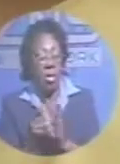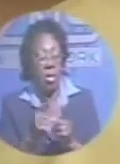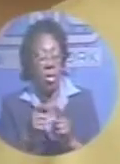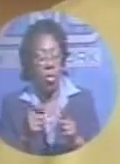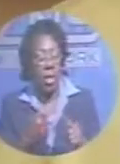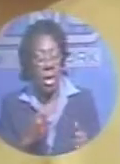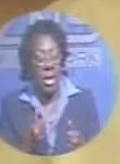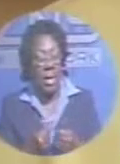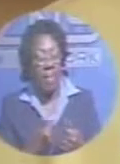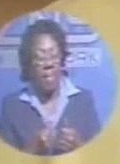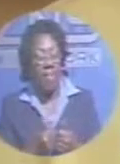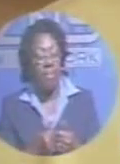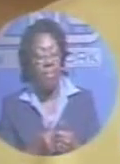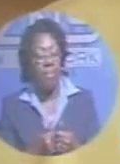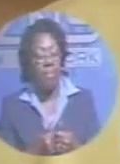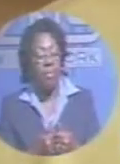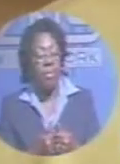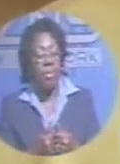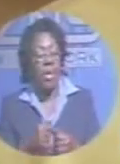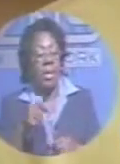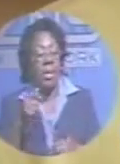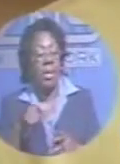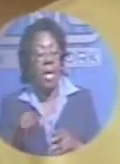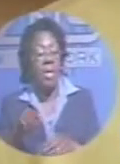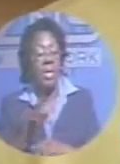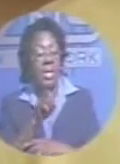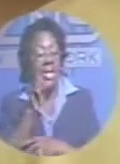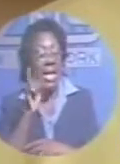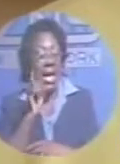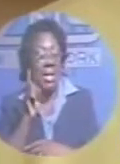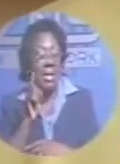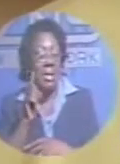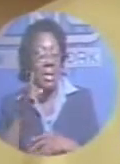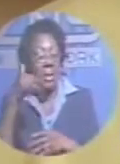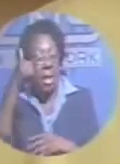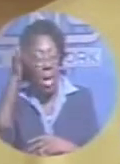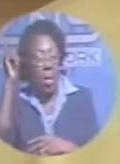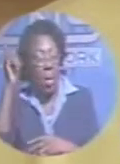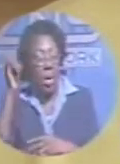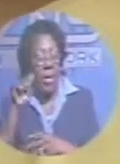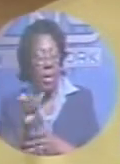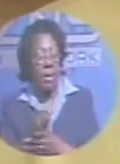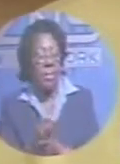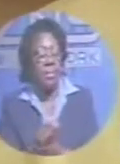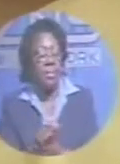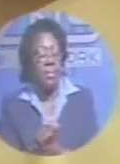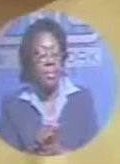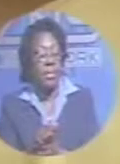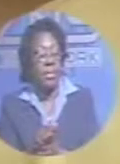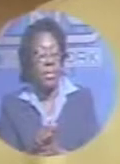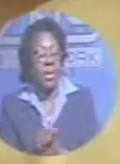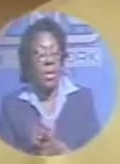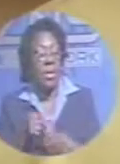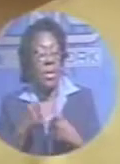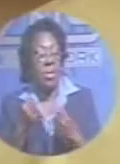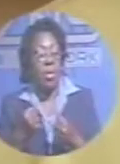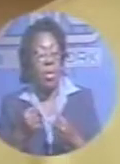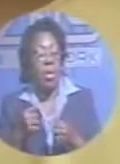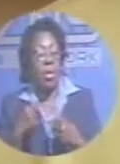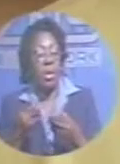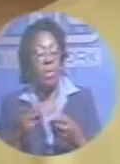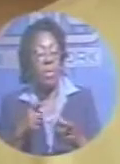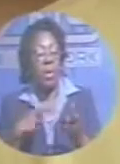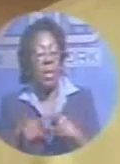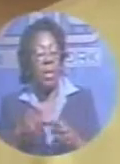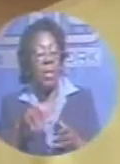Giants defensive end down. He was formerly with the Dallas Cowboys, and now he's with, of course, the Super Bowl champs. And he's